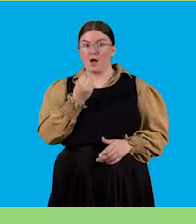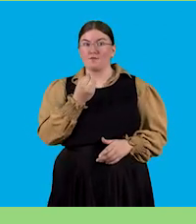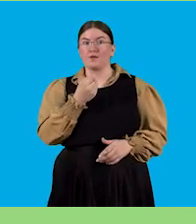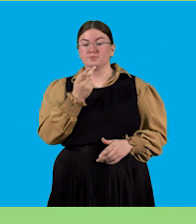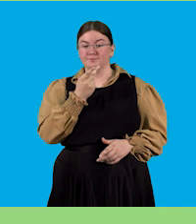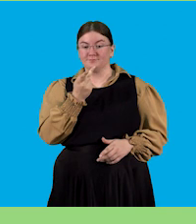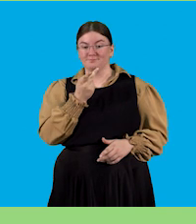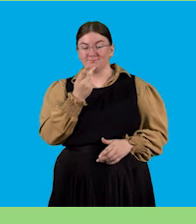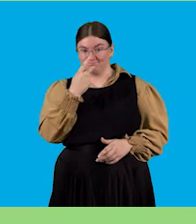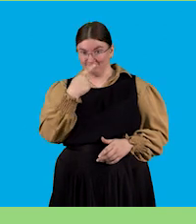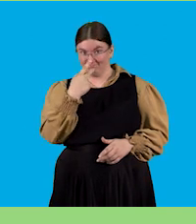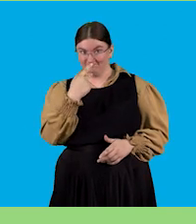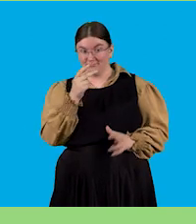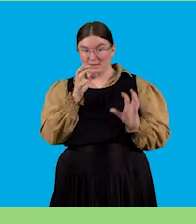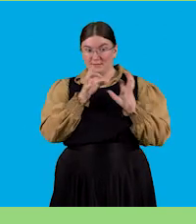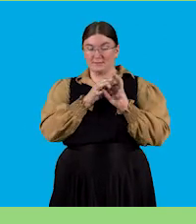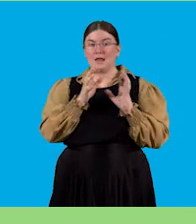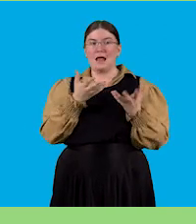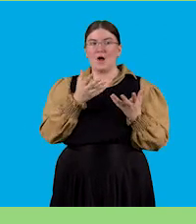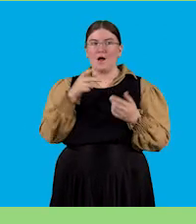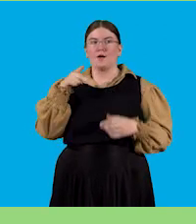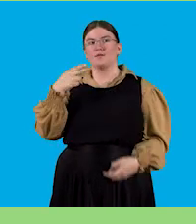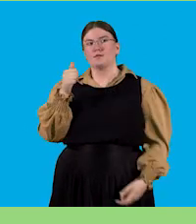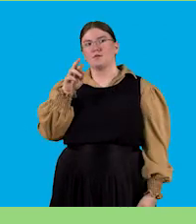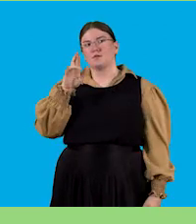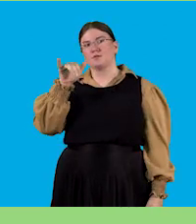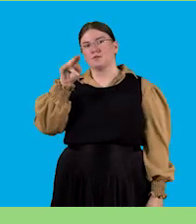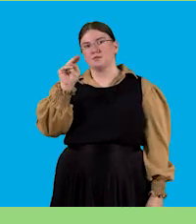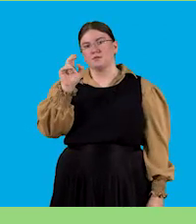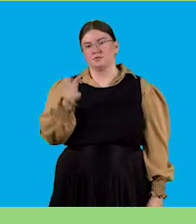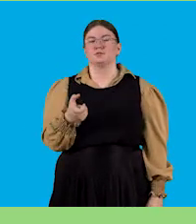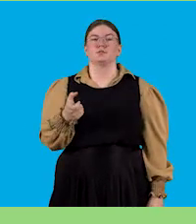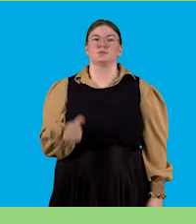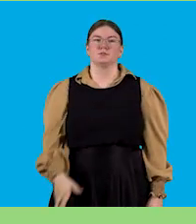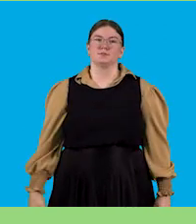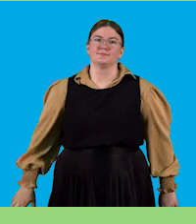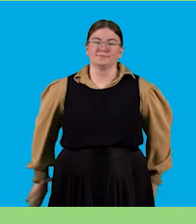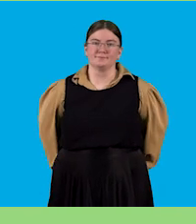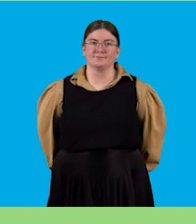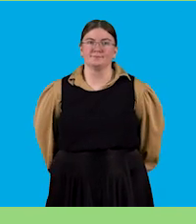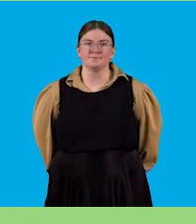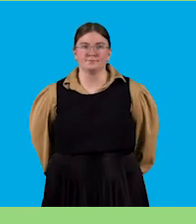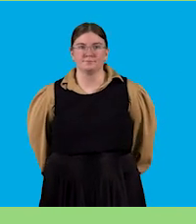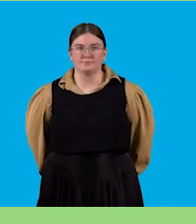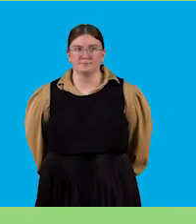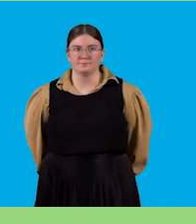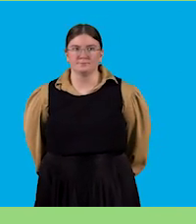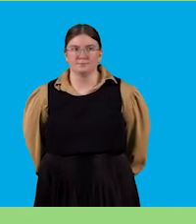that basically connect there behind, and they form the pharynx.